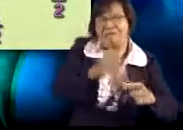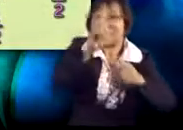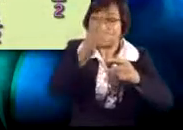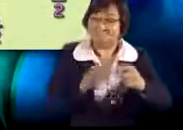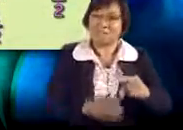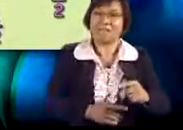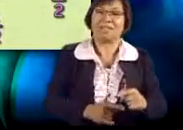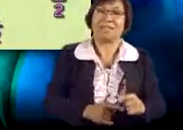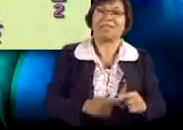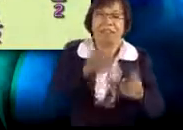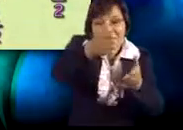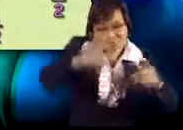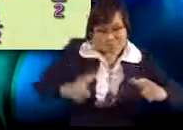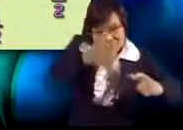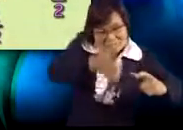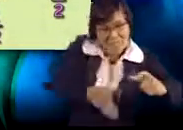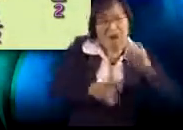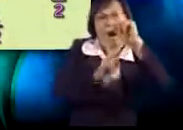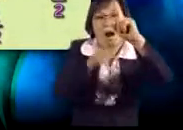Each part is called a half.